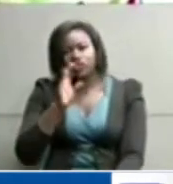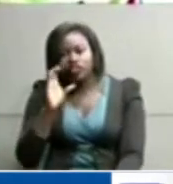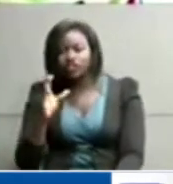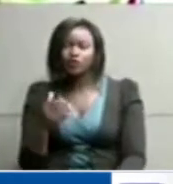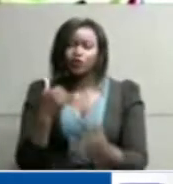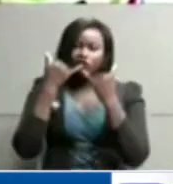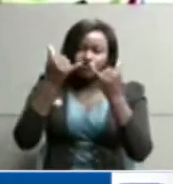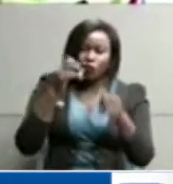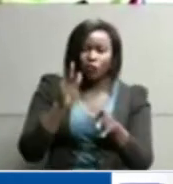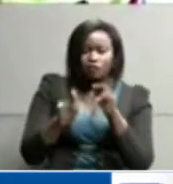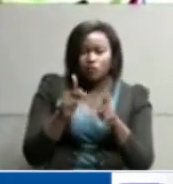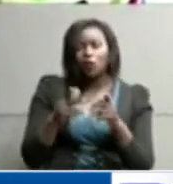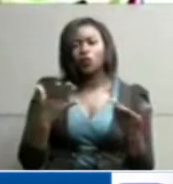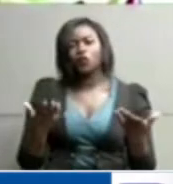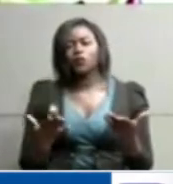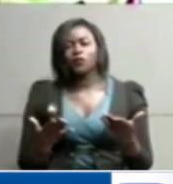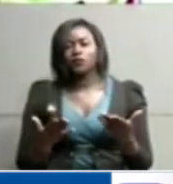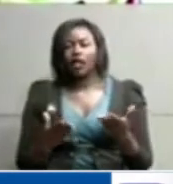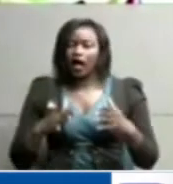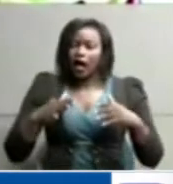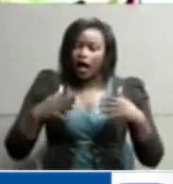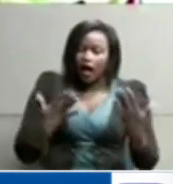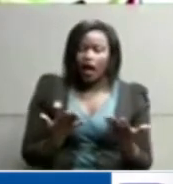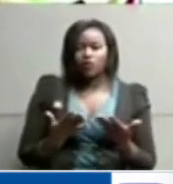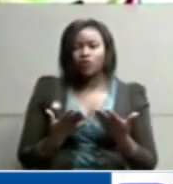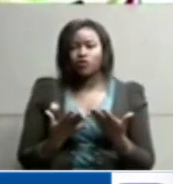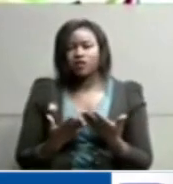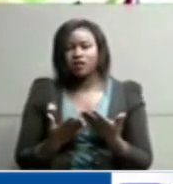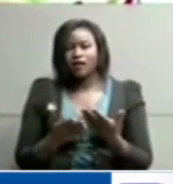people how the virus was behaving